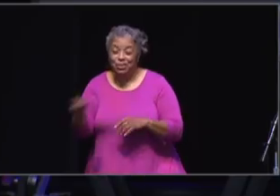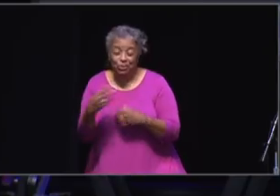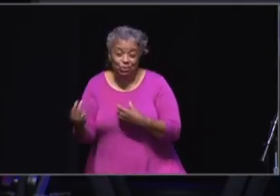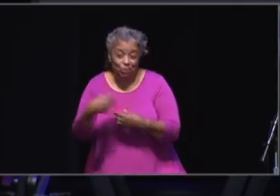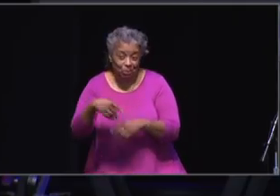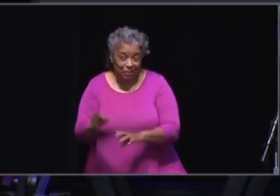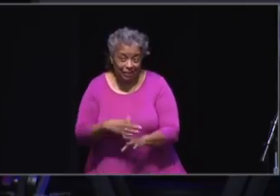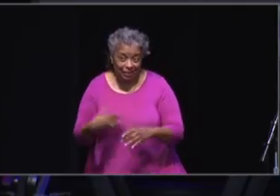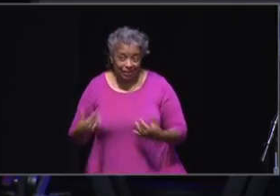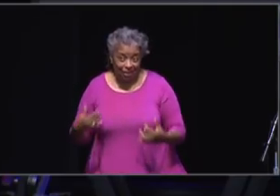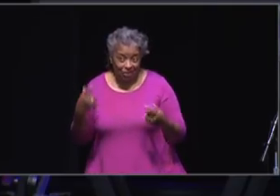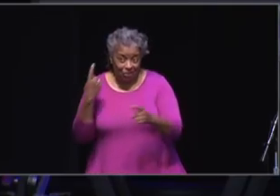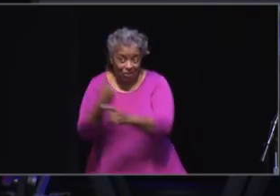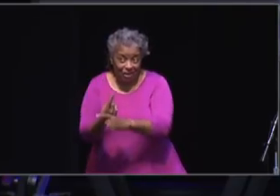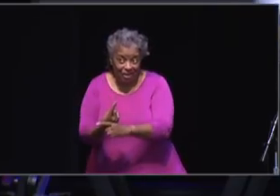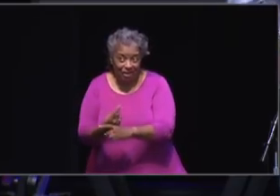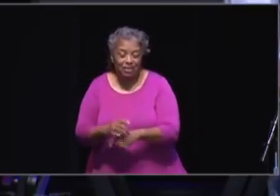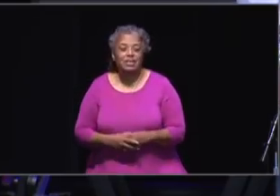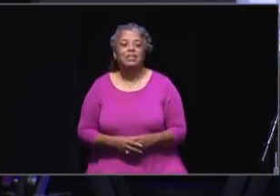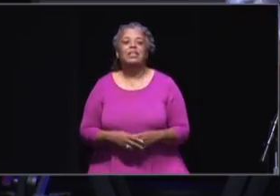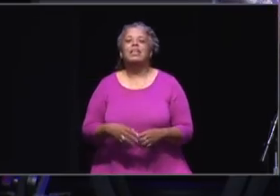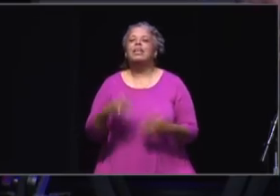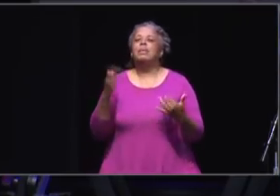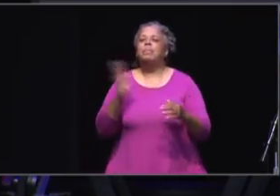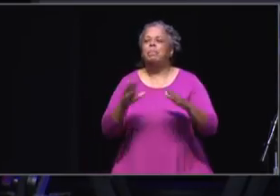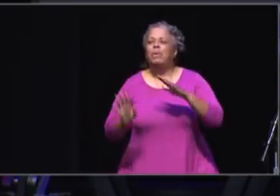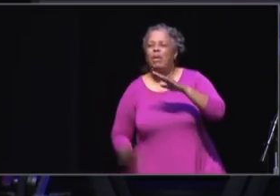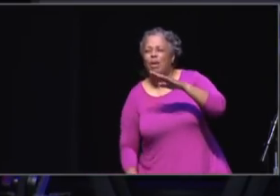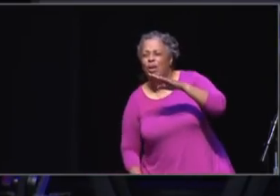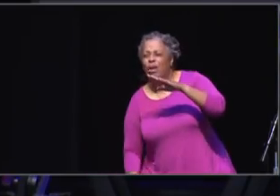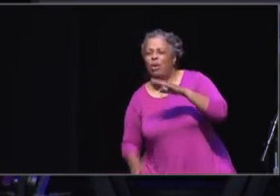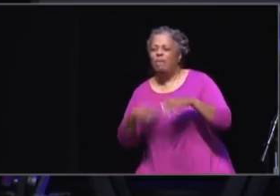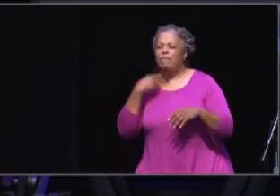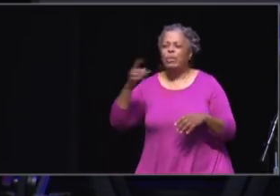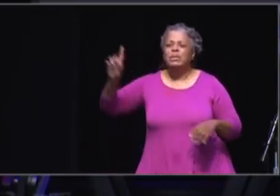Yeah. Where are the basses in the house?